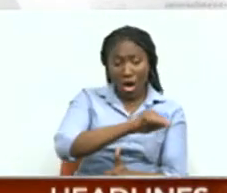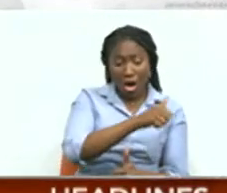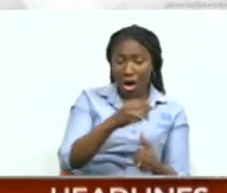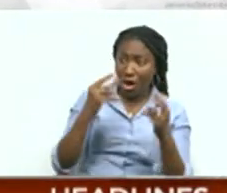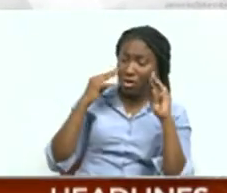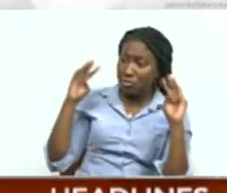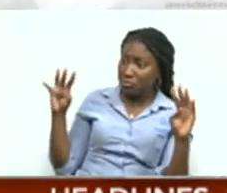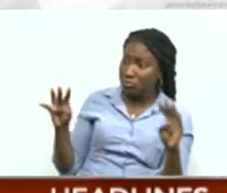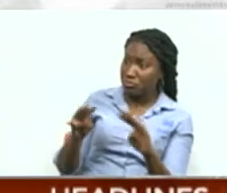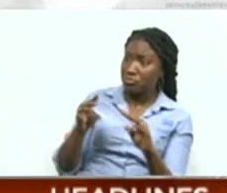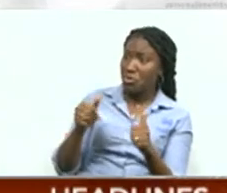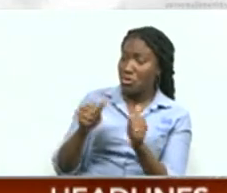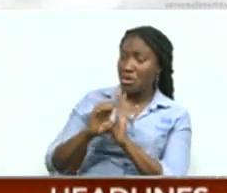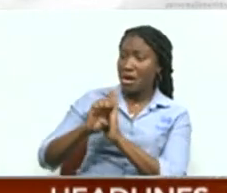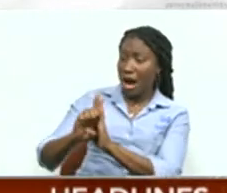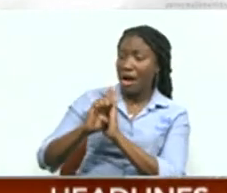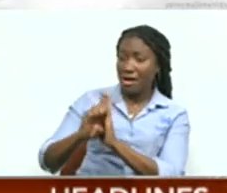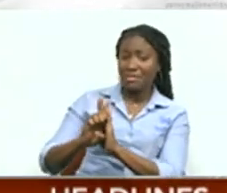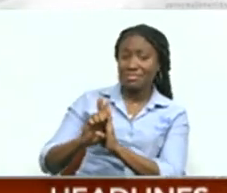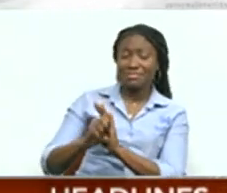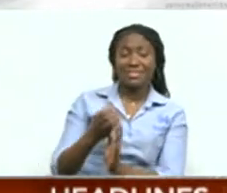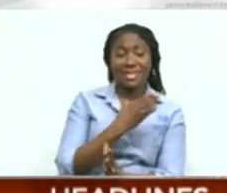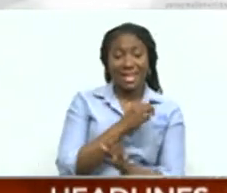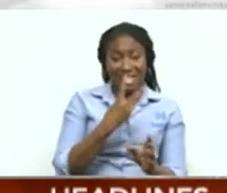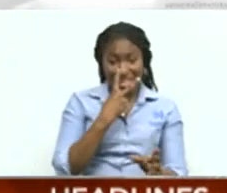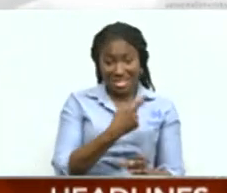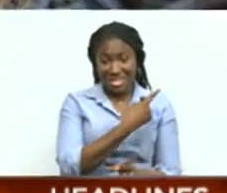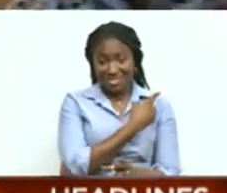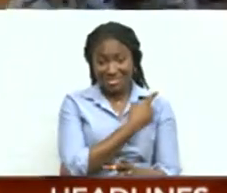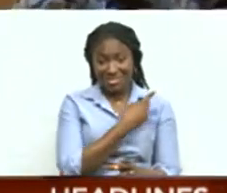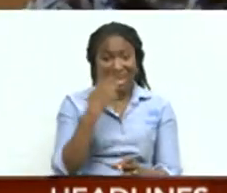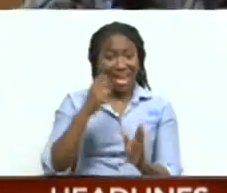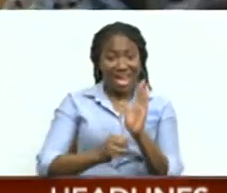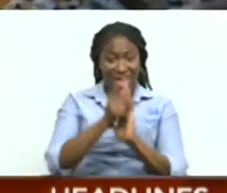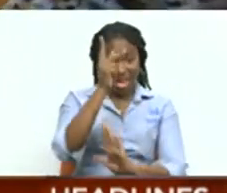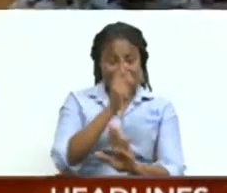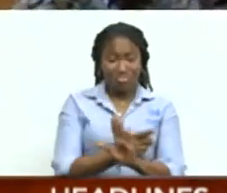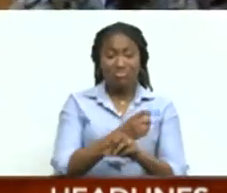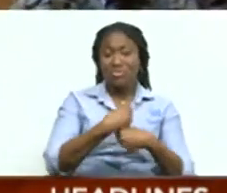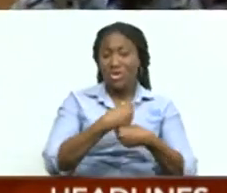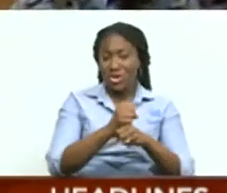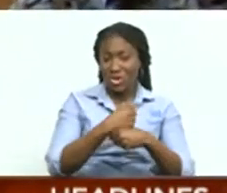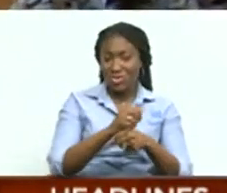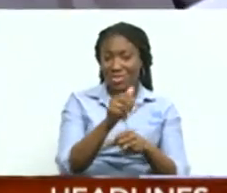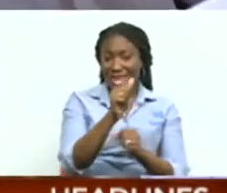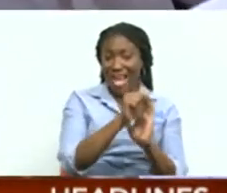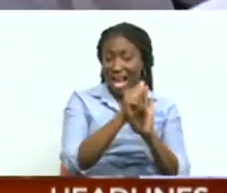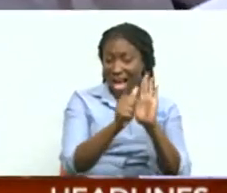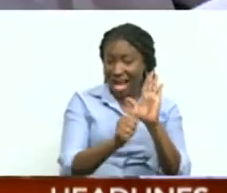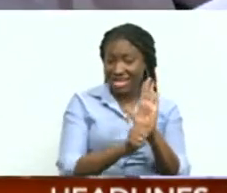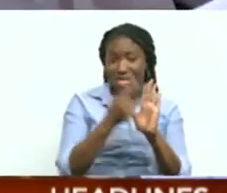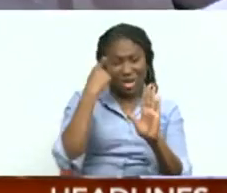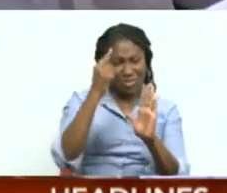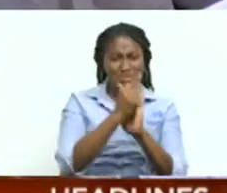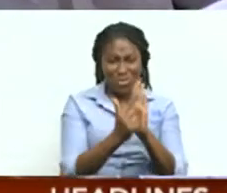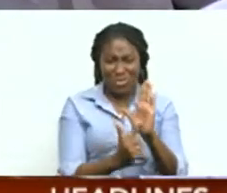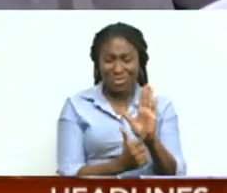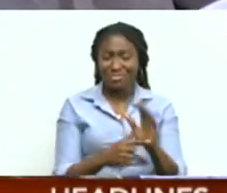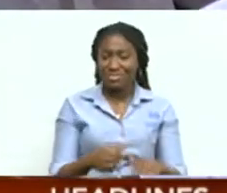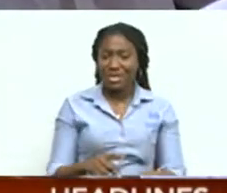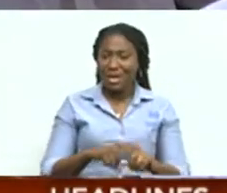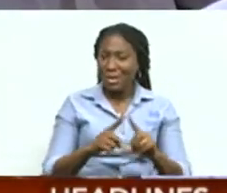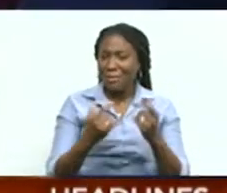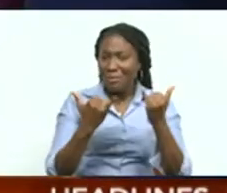Procurement Act to be proclaimed. He lived to see it last April. But how do you honor a man who left an indelible mark and made an